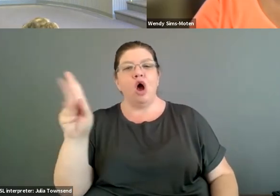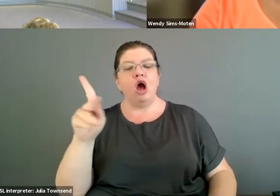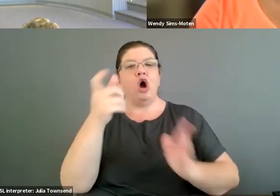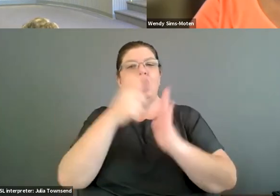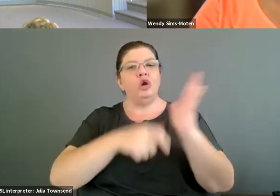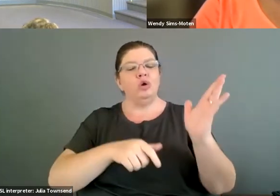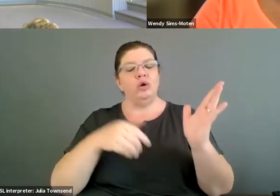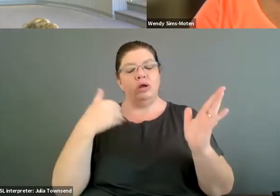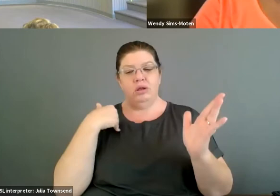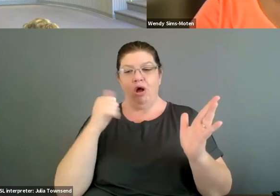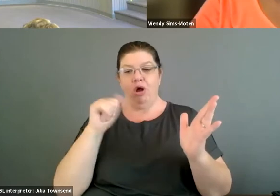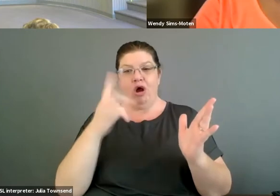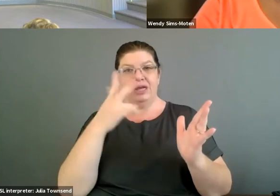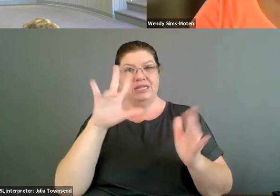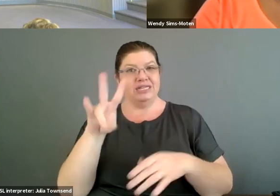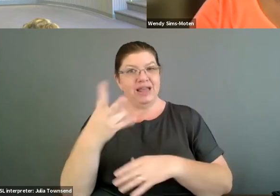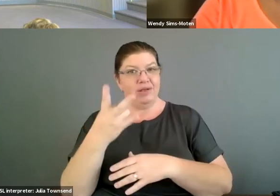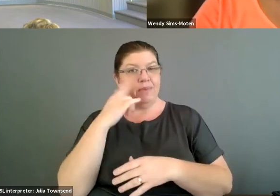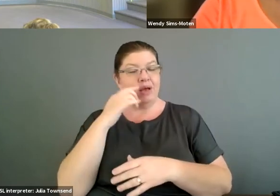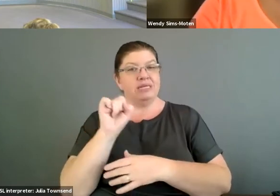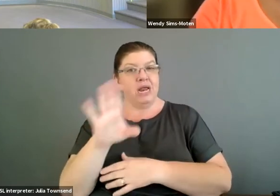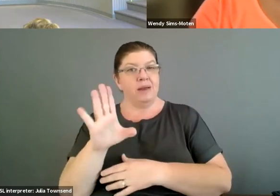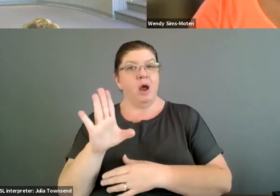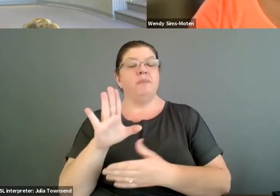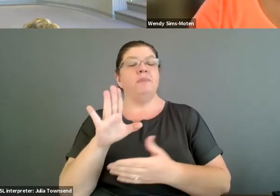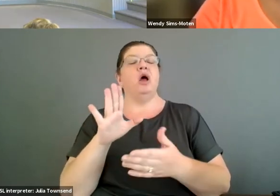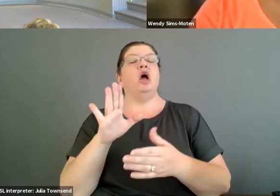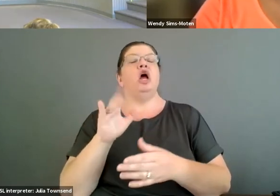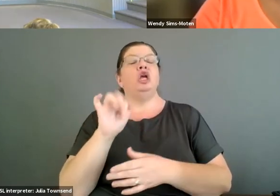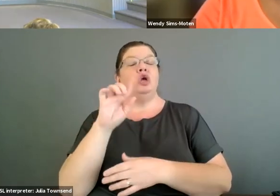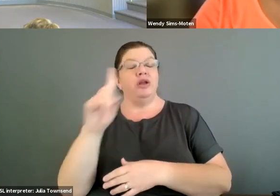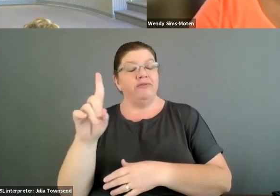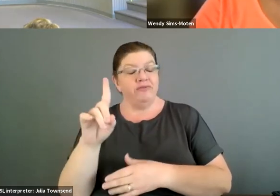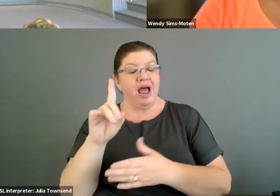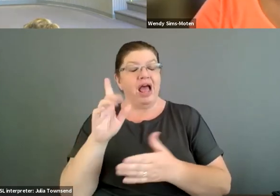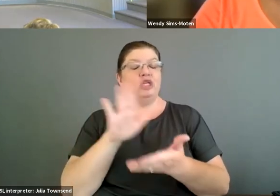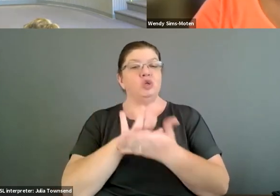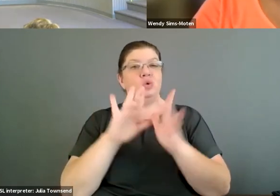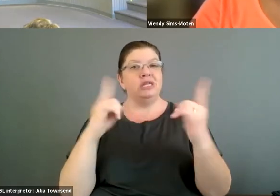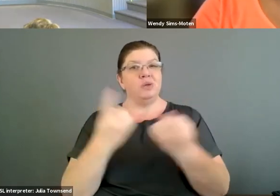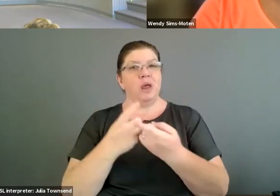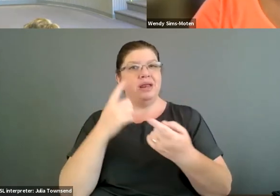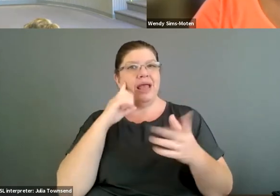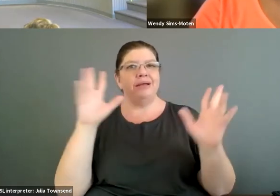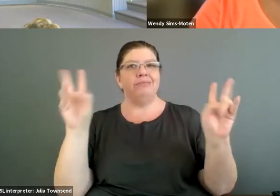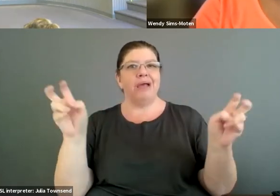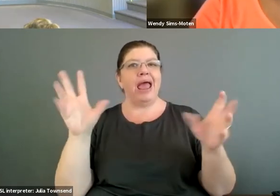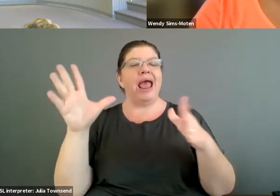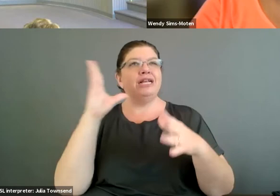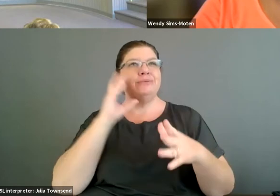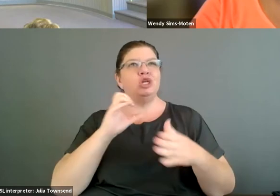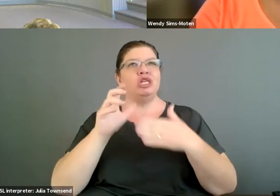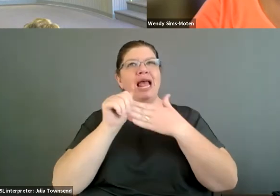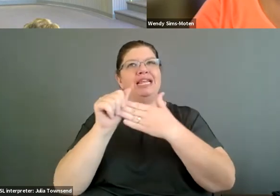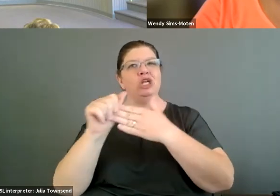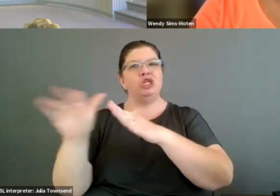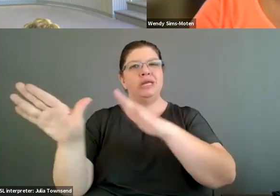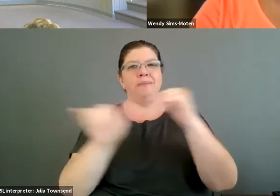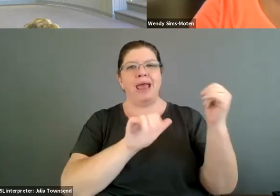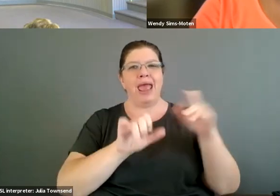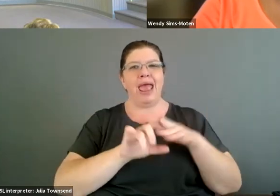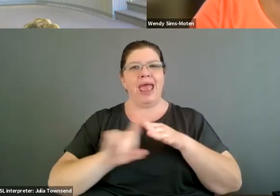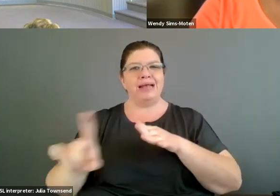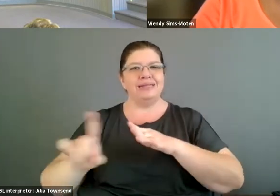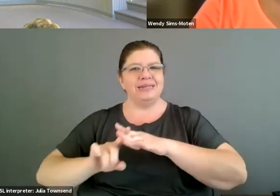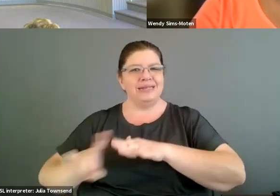about Santa Barbara Unified School District experiencing a leadership exodus. And I just wanted to address that. First of